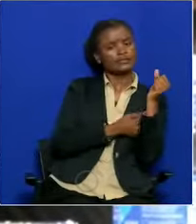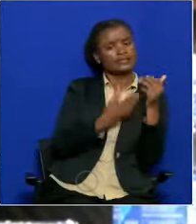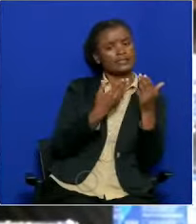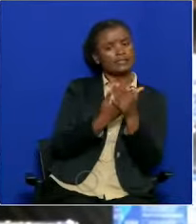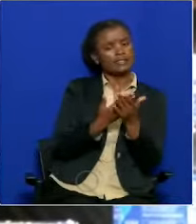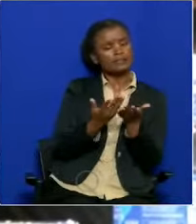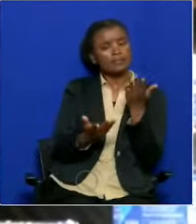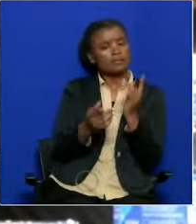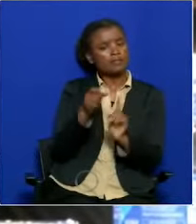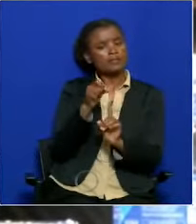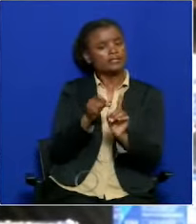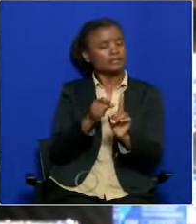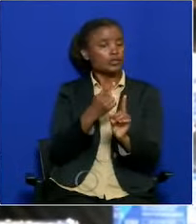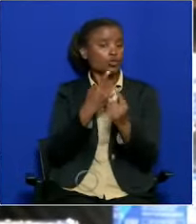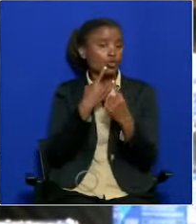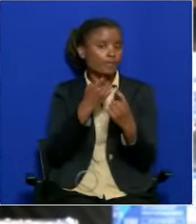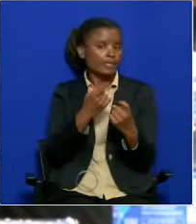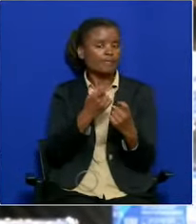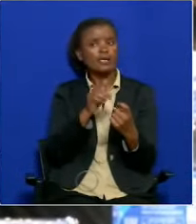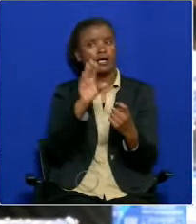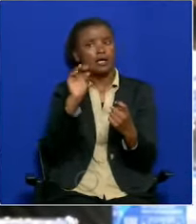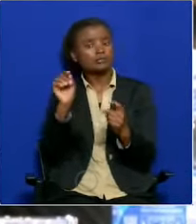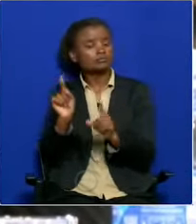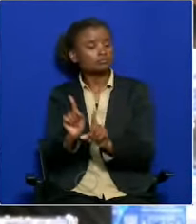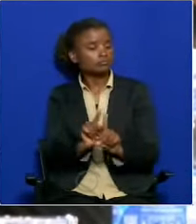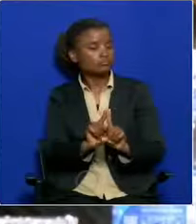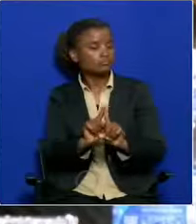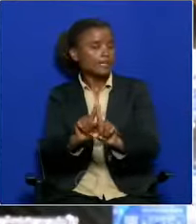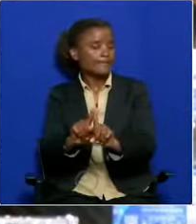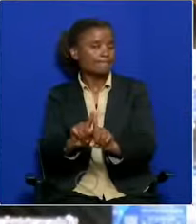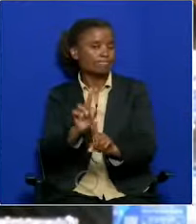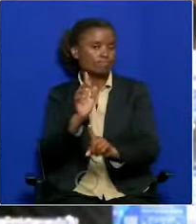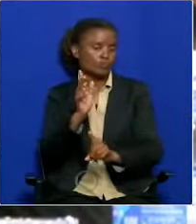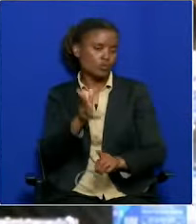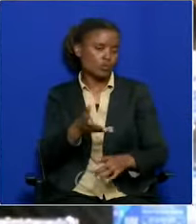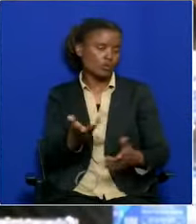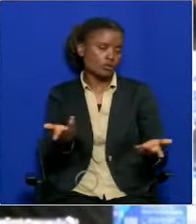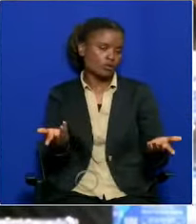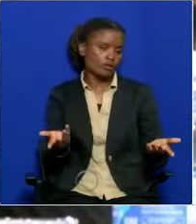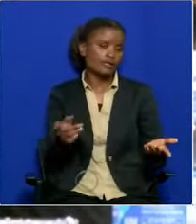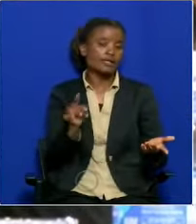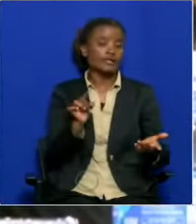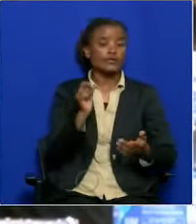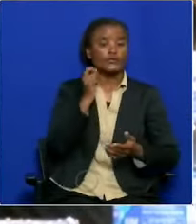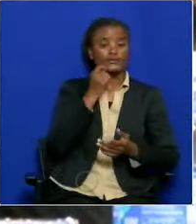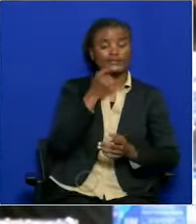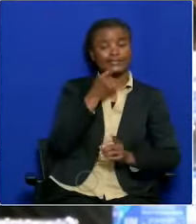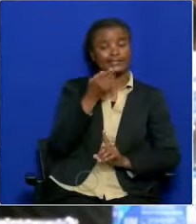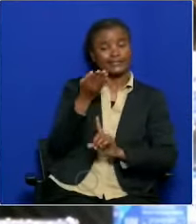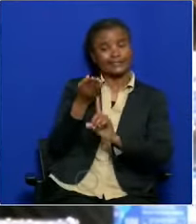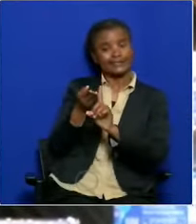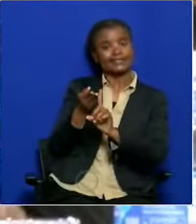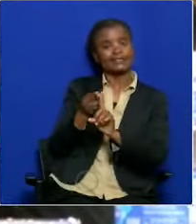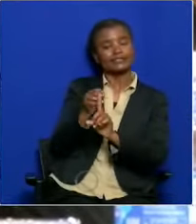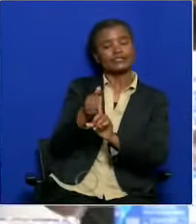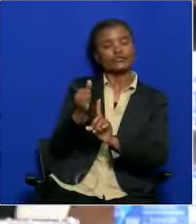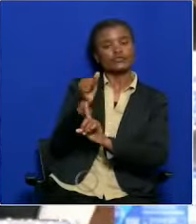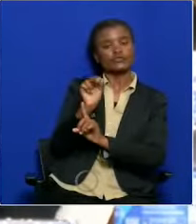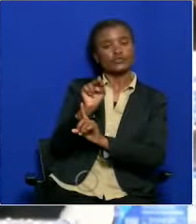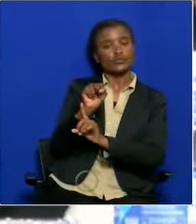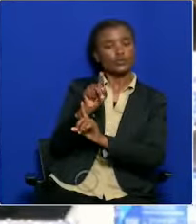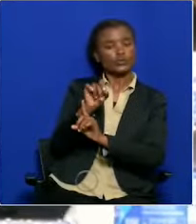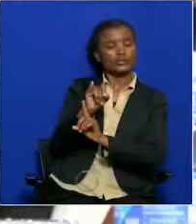do that. So you reached out to Sergeant Nkosi because Mr. Matlala requested Sergeant Nkosi to help